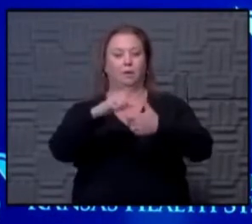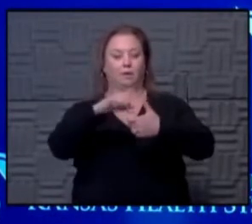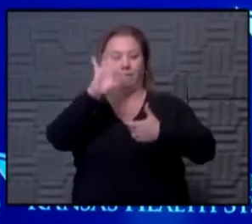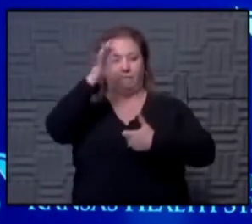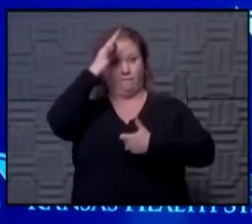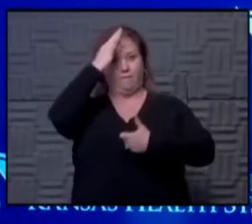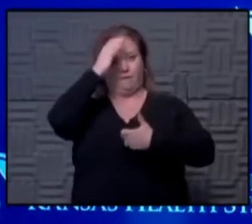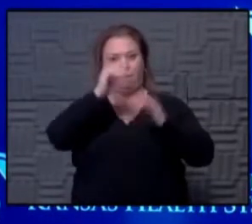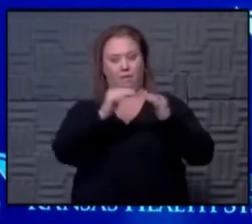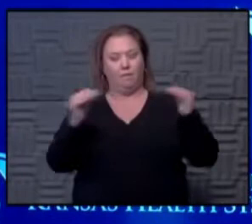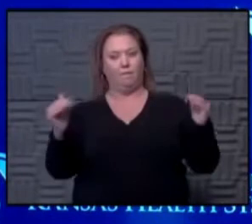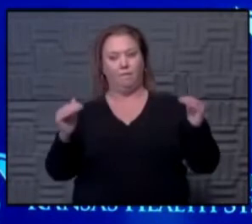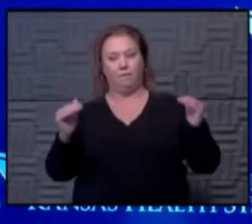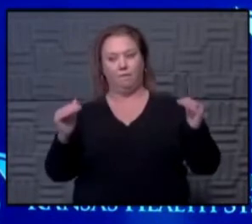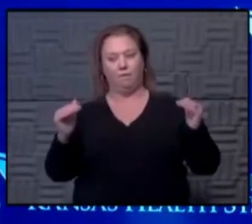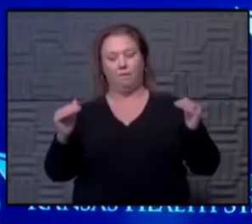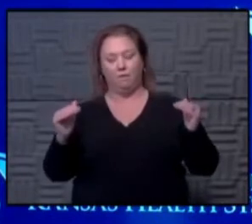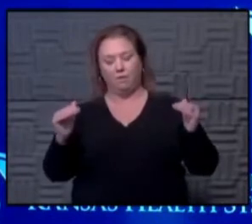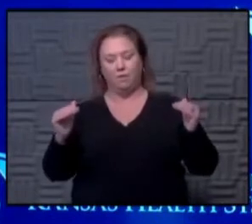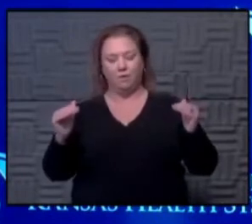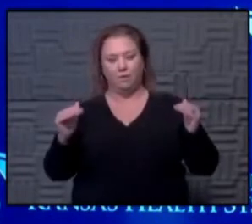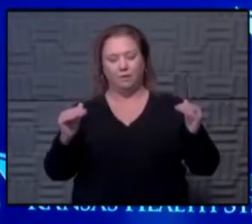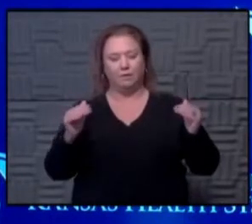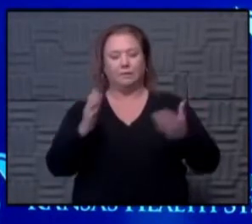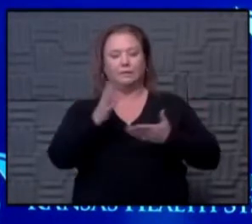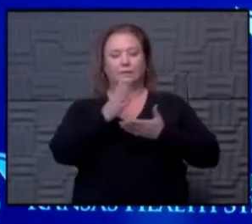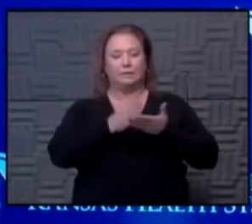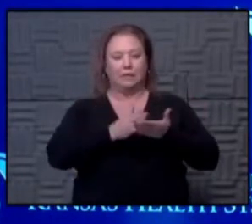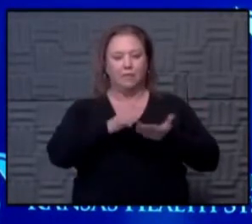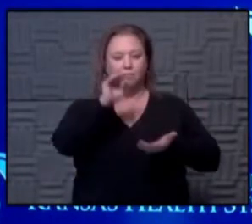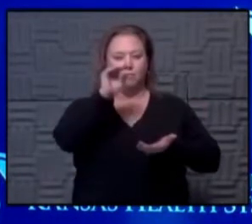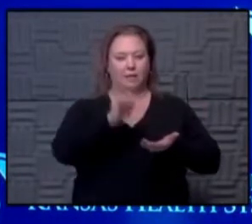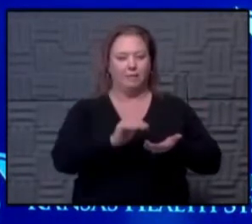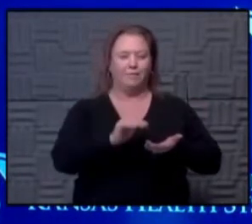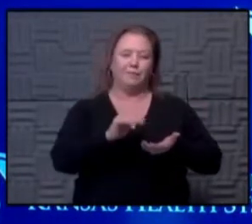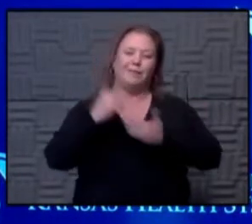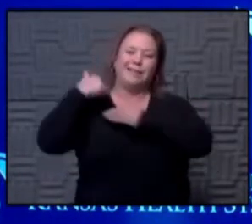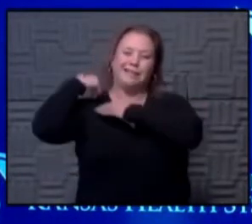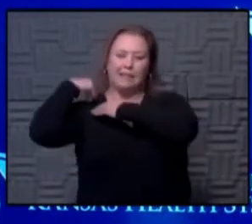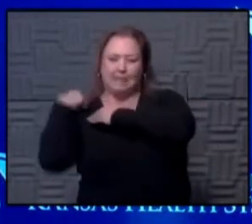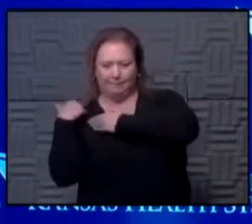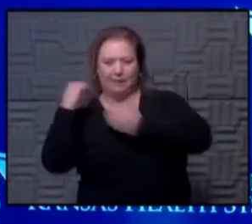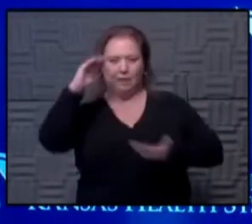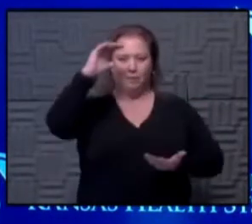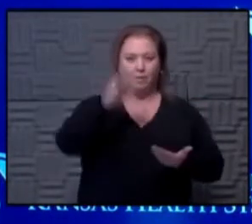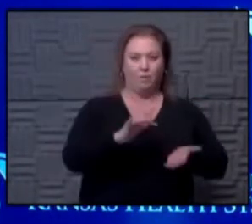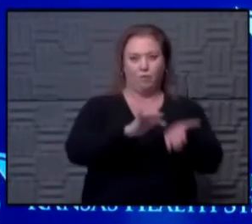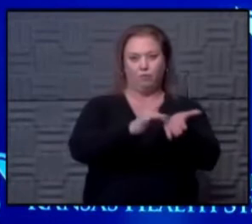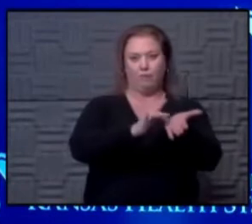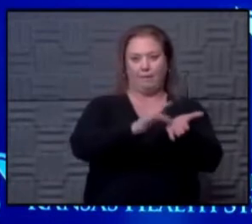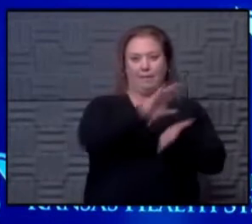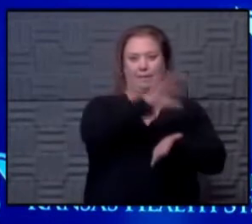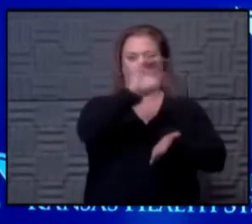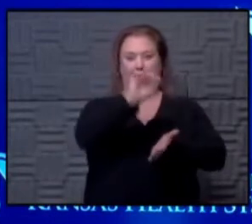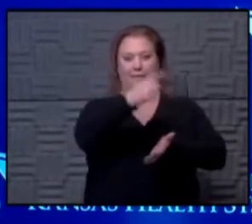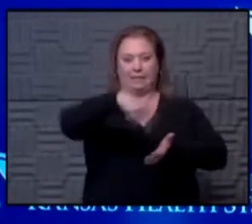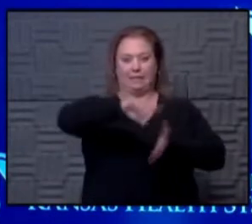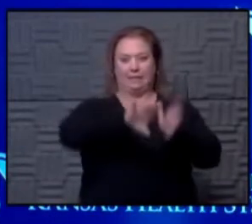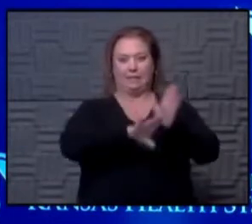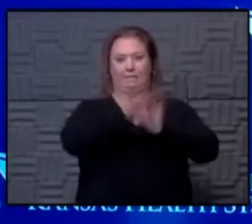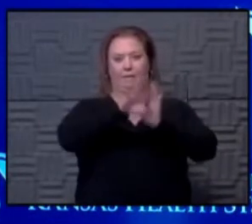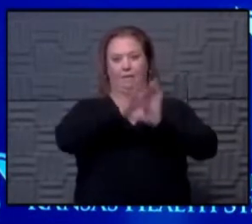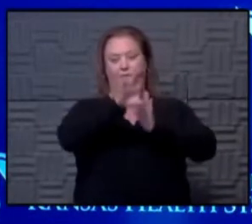level, was some relief or some liability relief for drug manufacturers as they developed